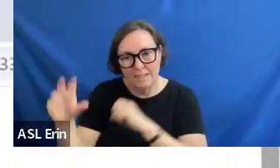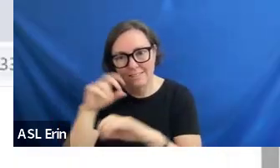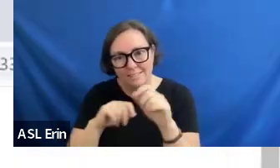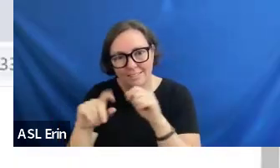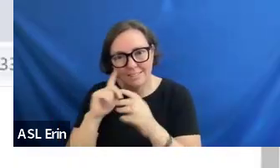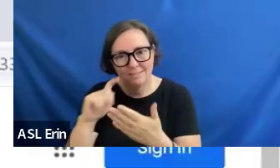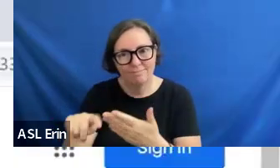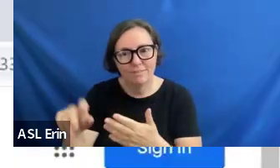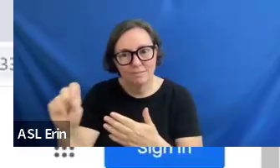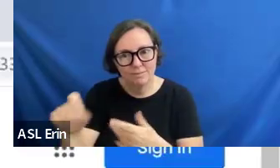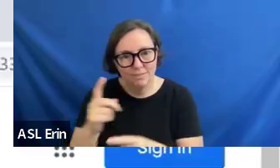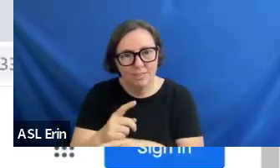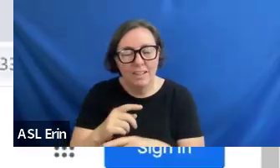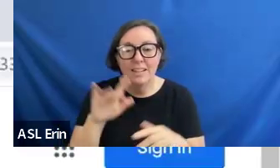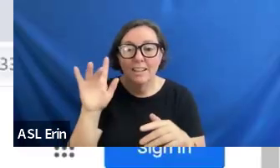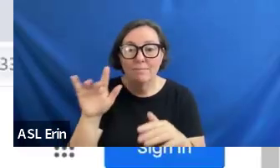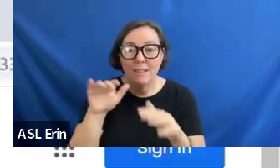search, and then close the keyboard.